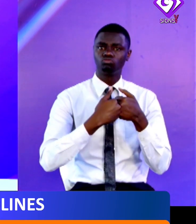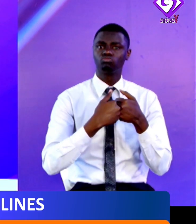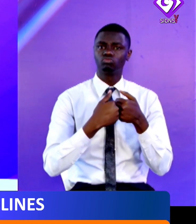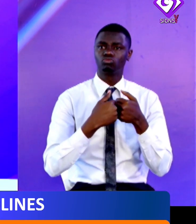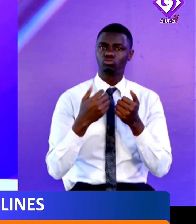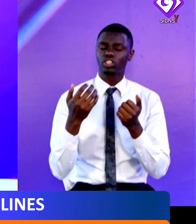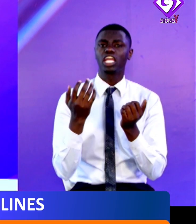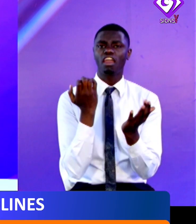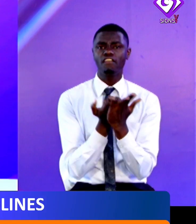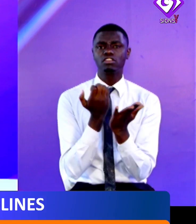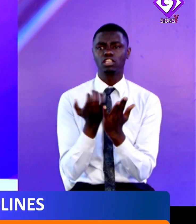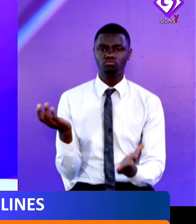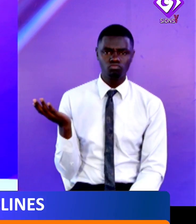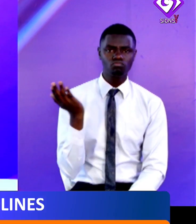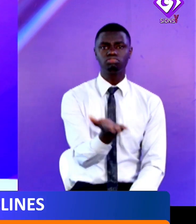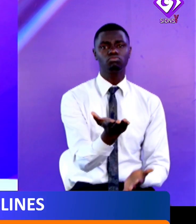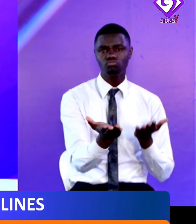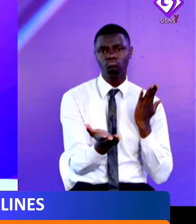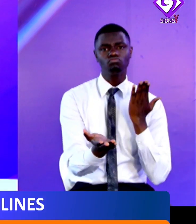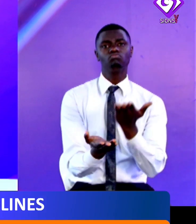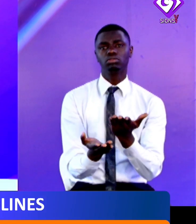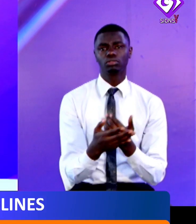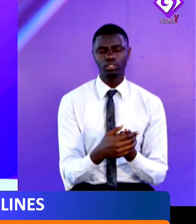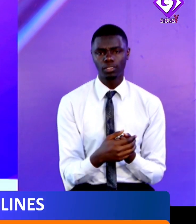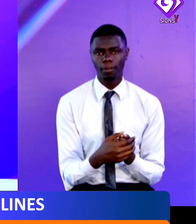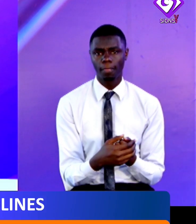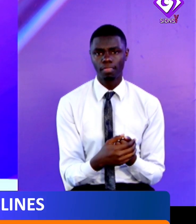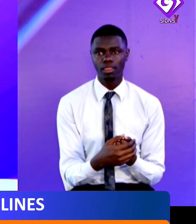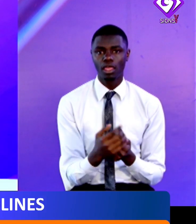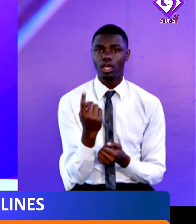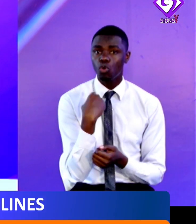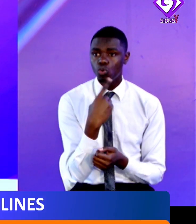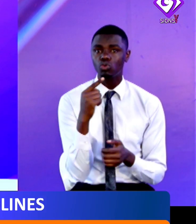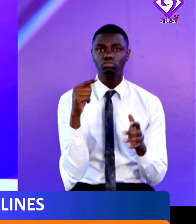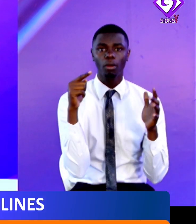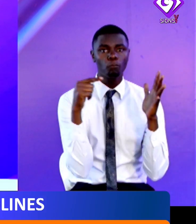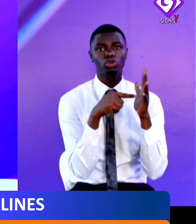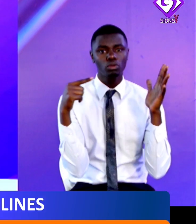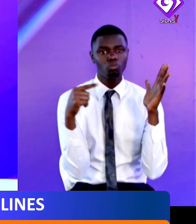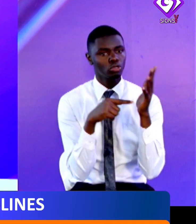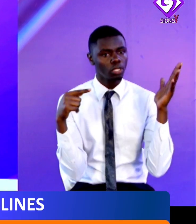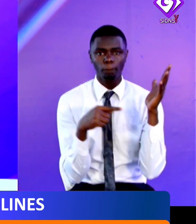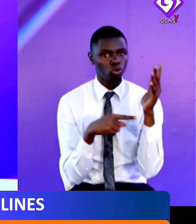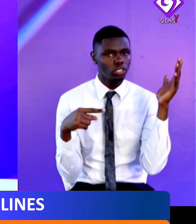put this to bed and literally set out who and who without clearly putting out a blanket